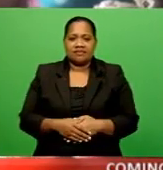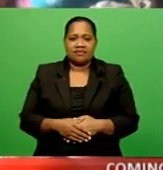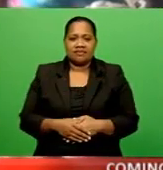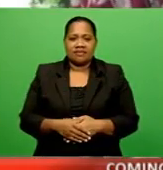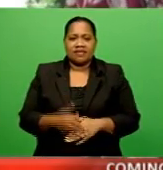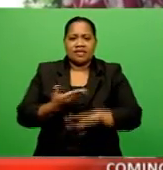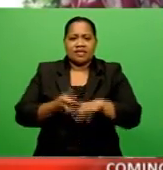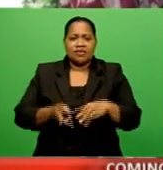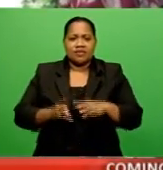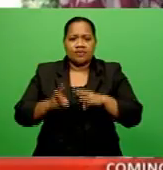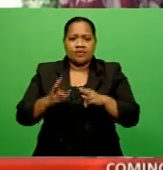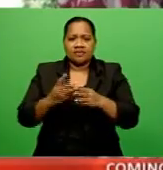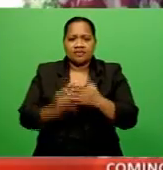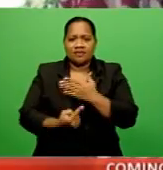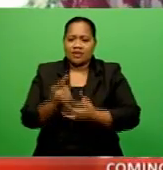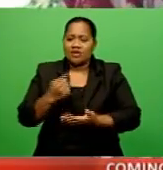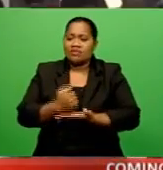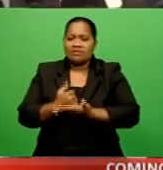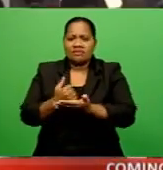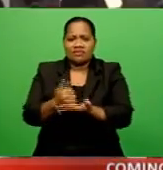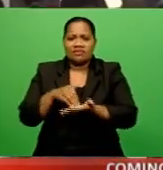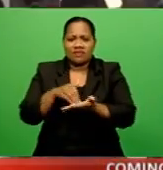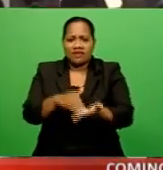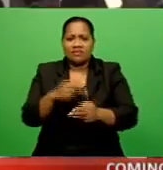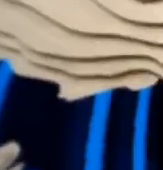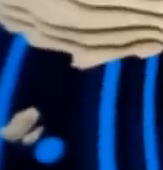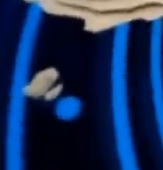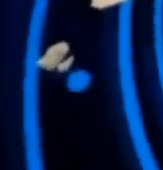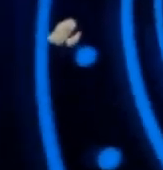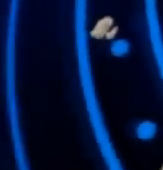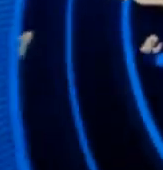And steps taken to assist cassava farmers. Stay with us.